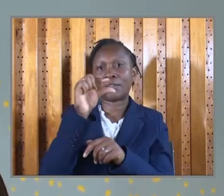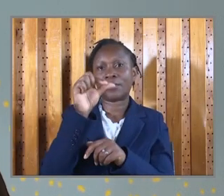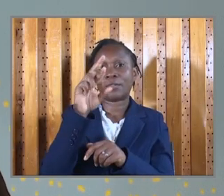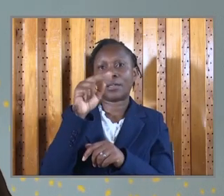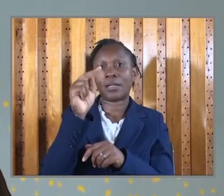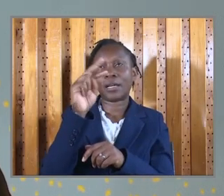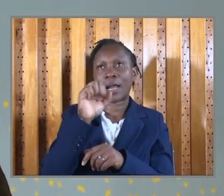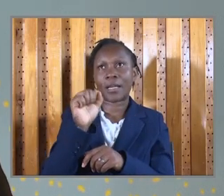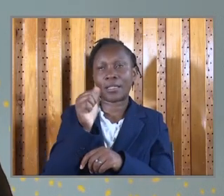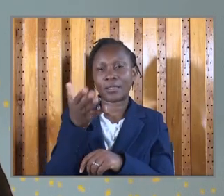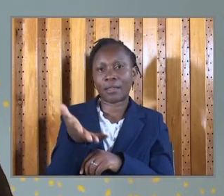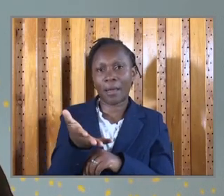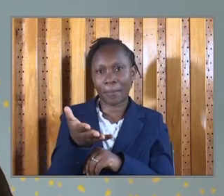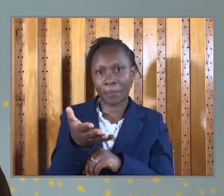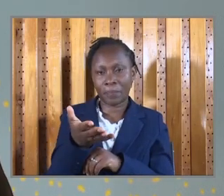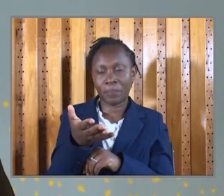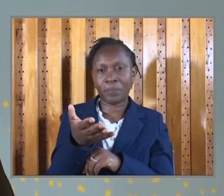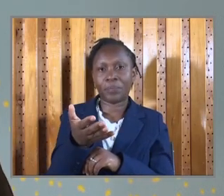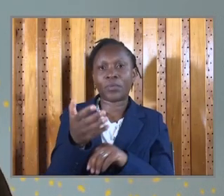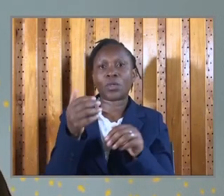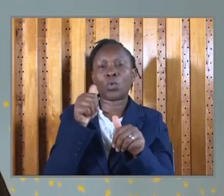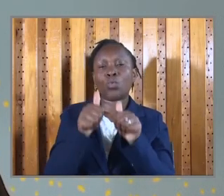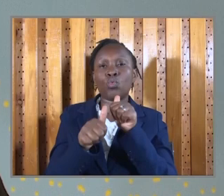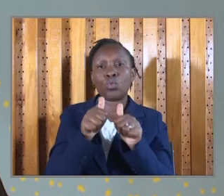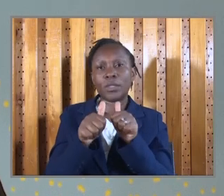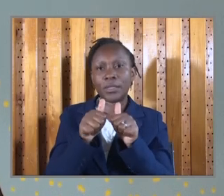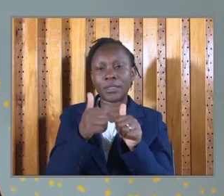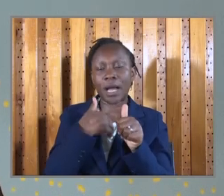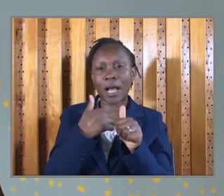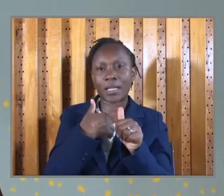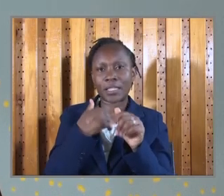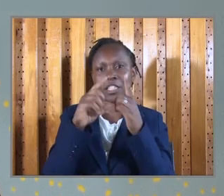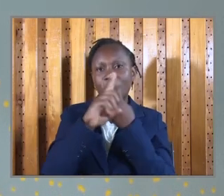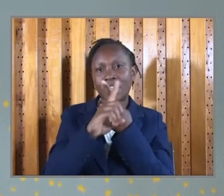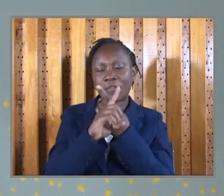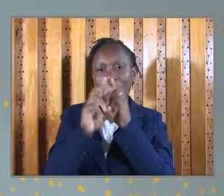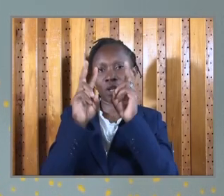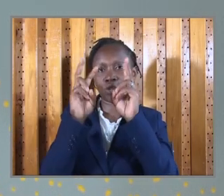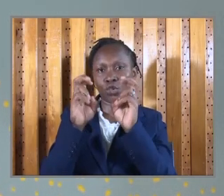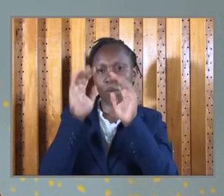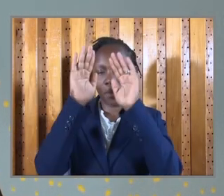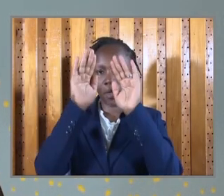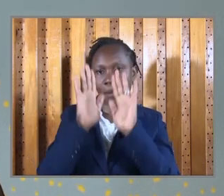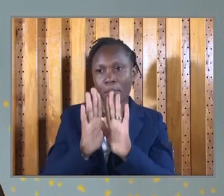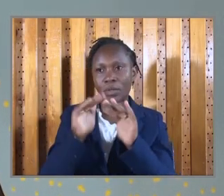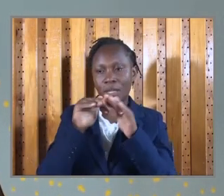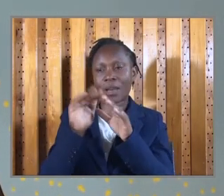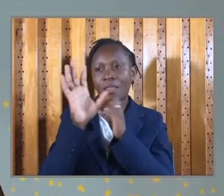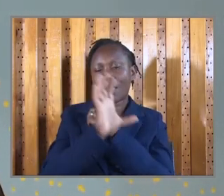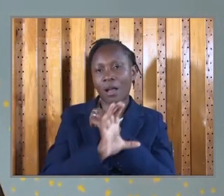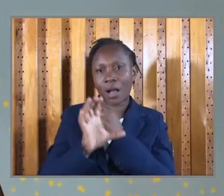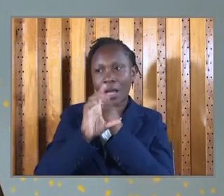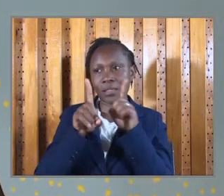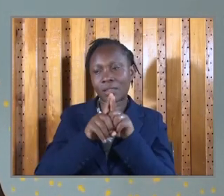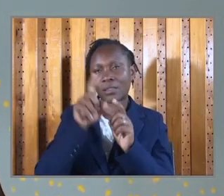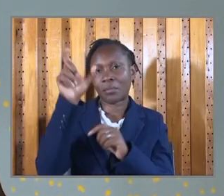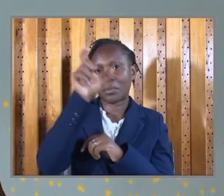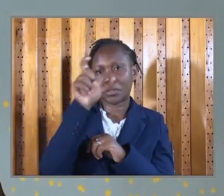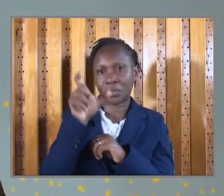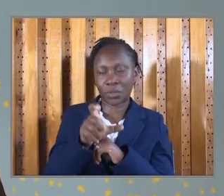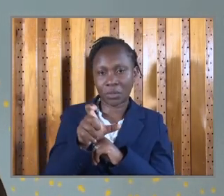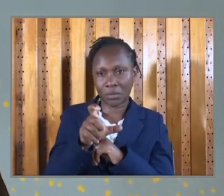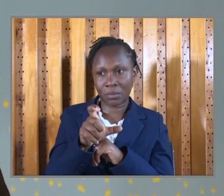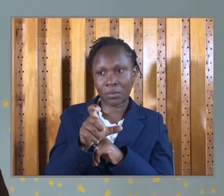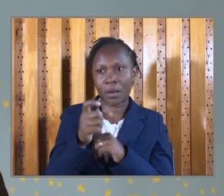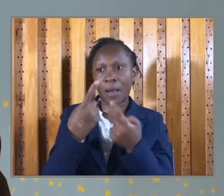EU that are actually covering quite a number of topics that are important to the country and also to the region.